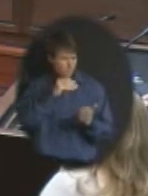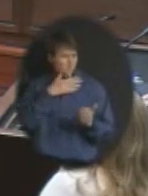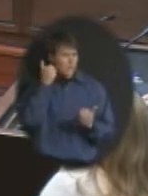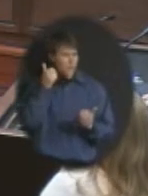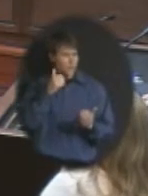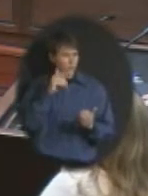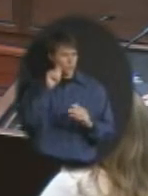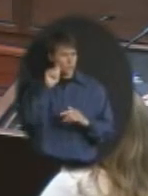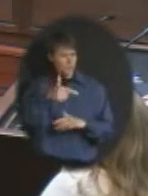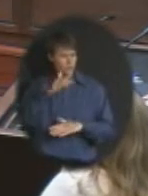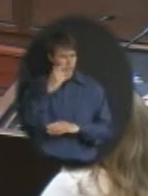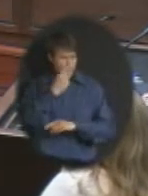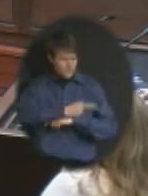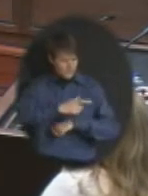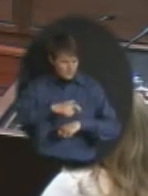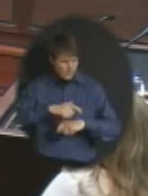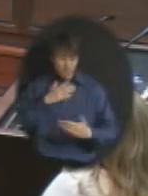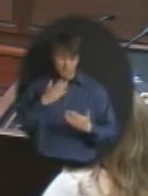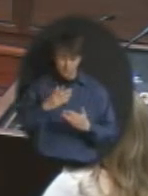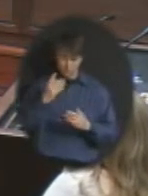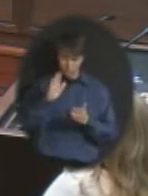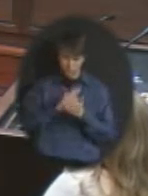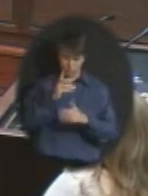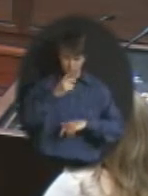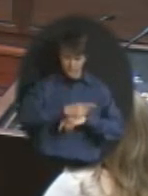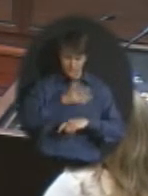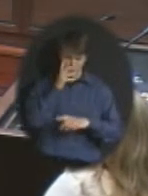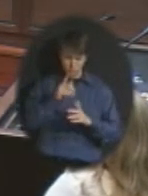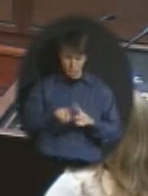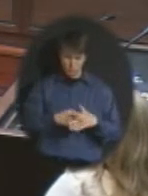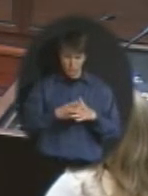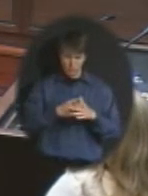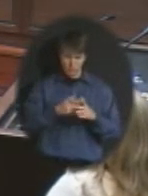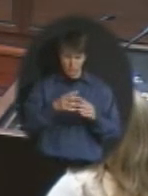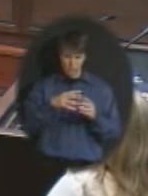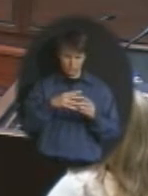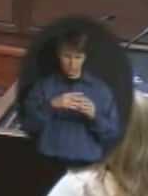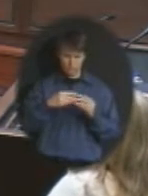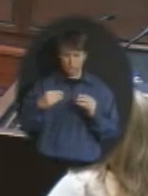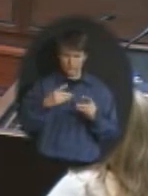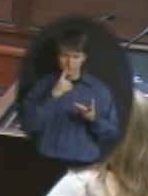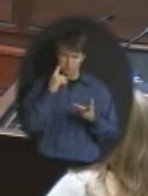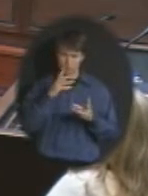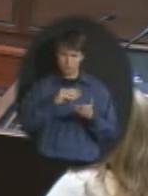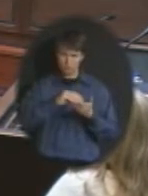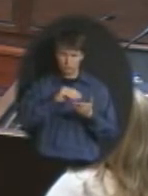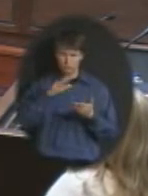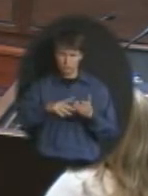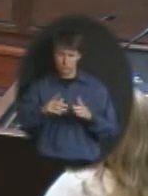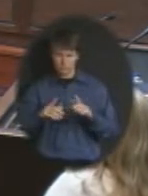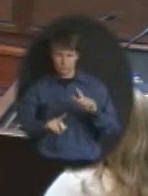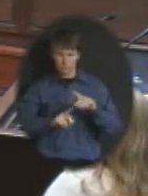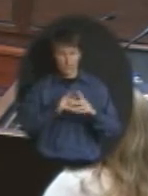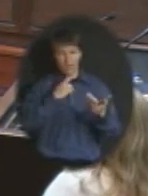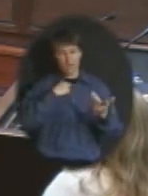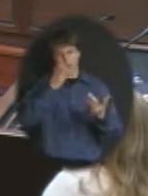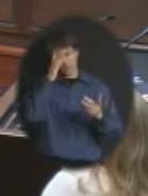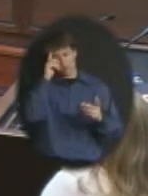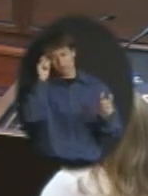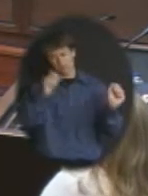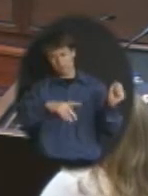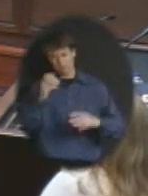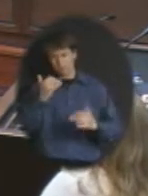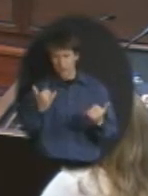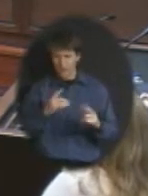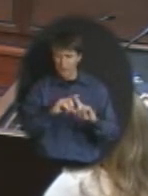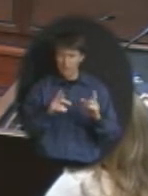later in the day. Maybe we stretch the school day for that so that kids can sort of come and go on. I'm just throwing things out, but I just want to know